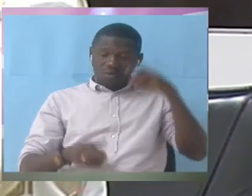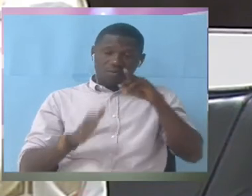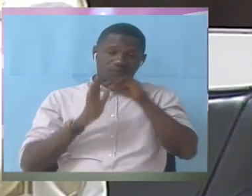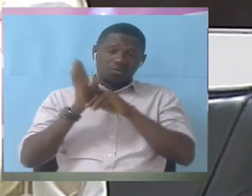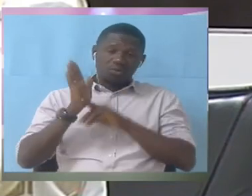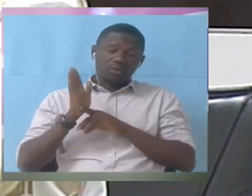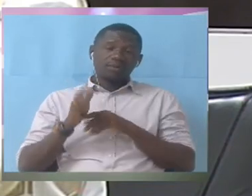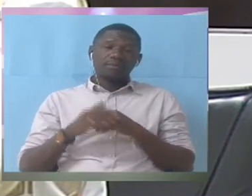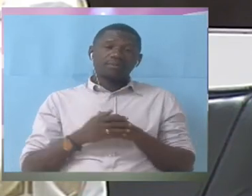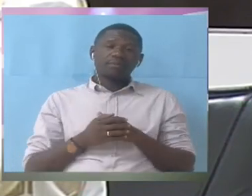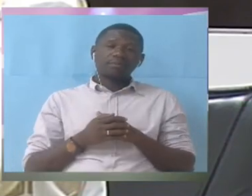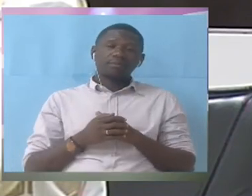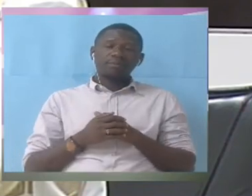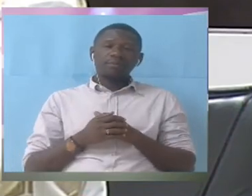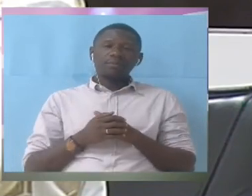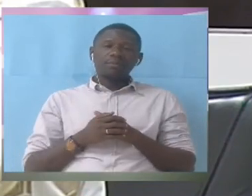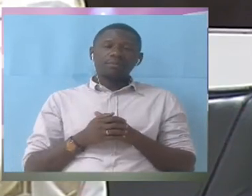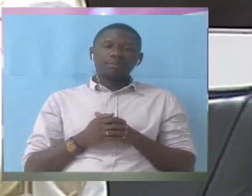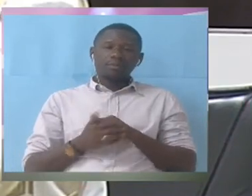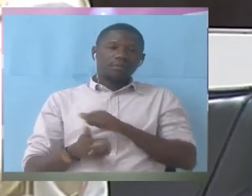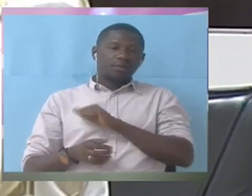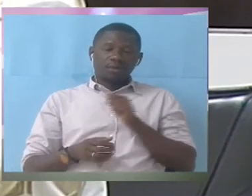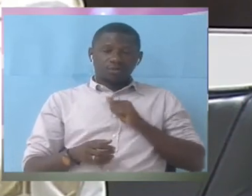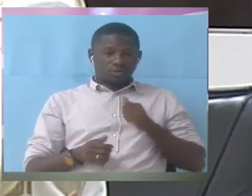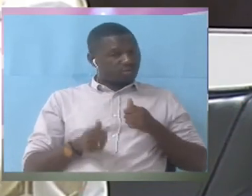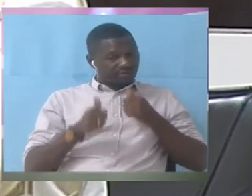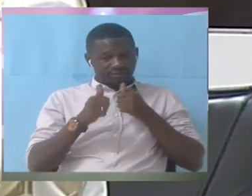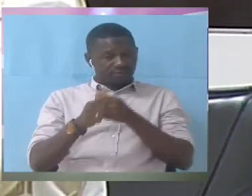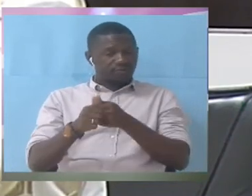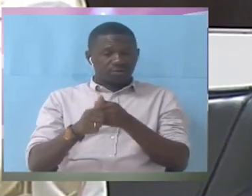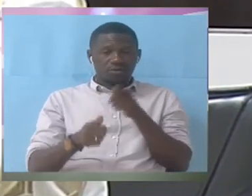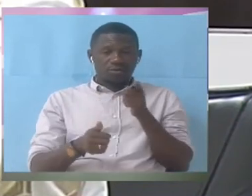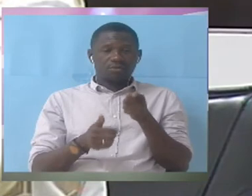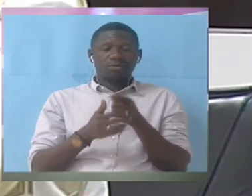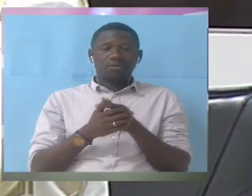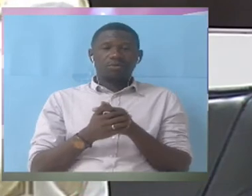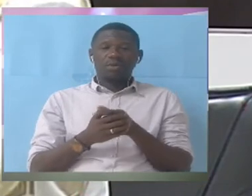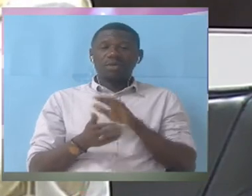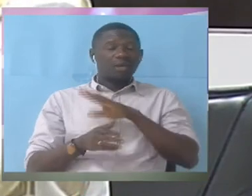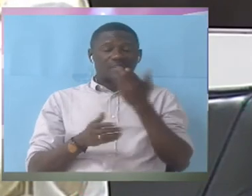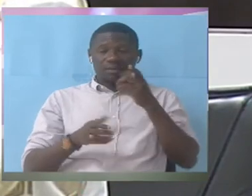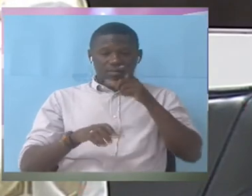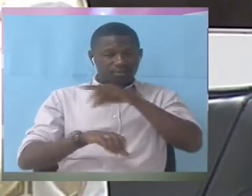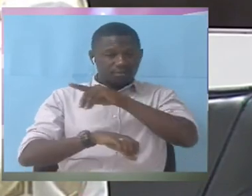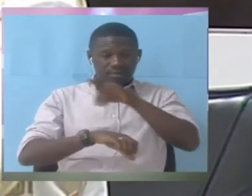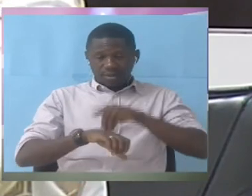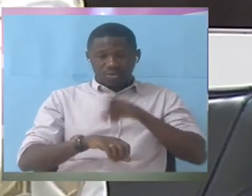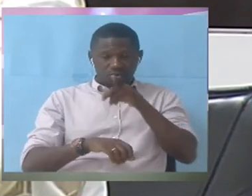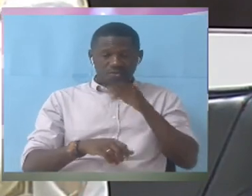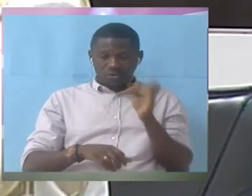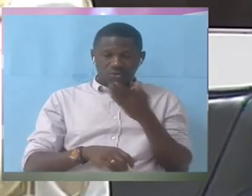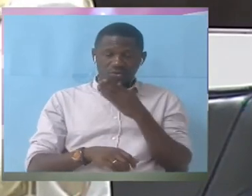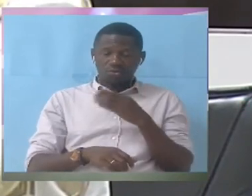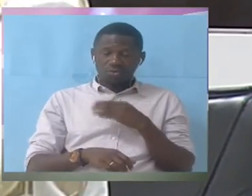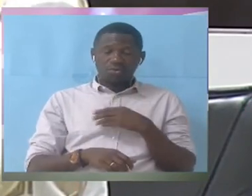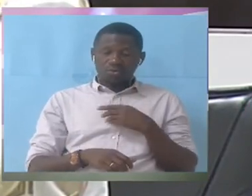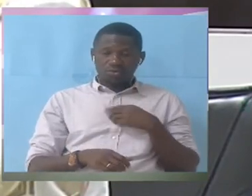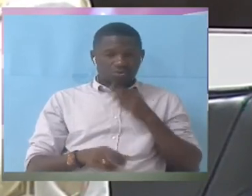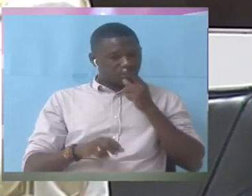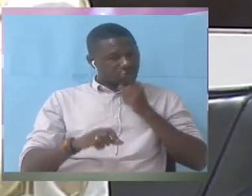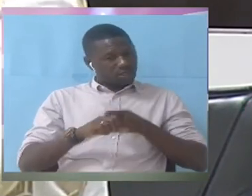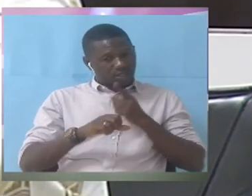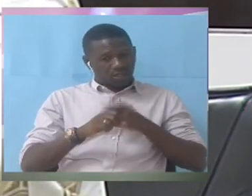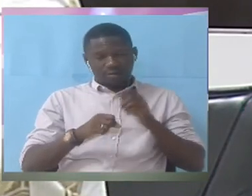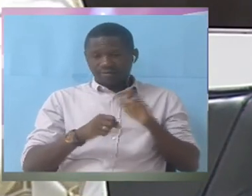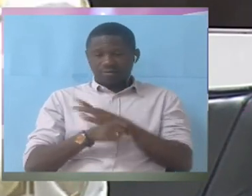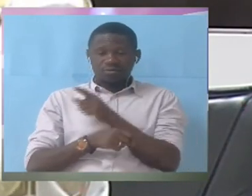jël nañ leen bolé leen suñ program. And you will be followed. Té dinañ la topade. Wherever you go. Fo dem. So be careful. Na nga baye